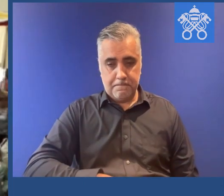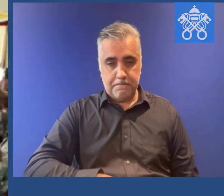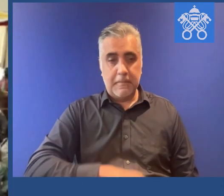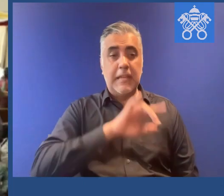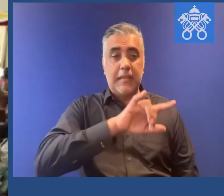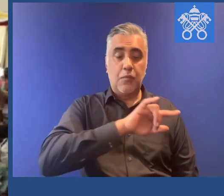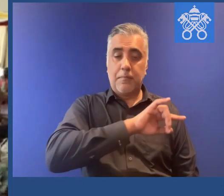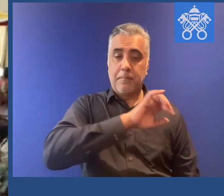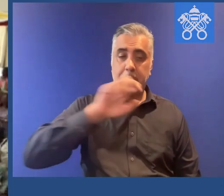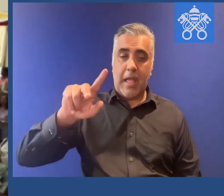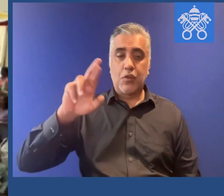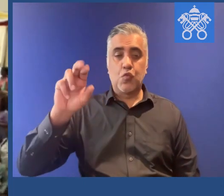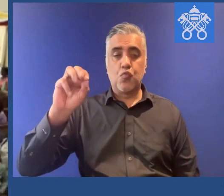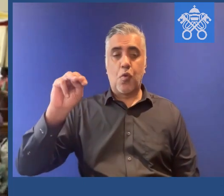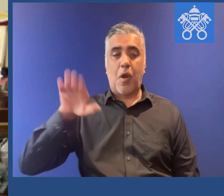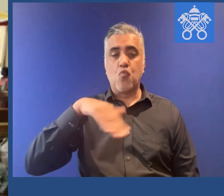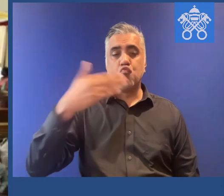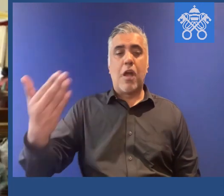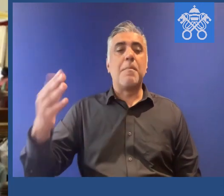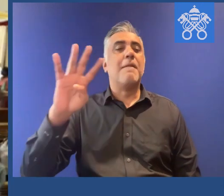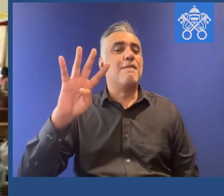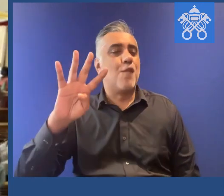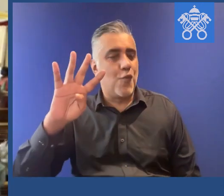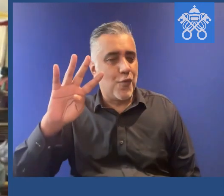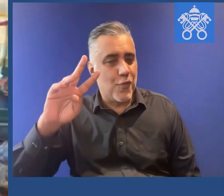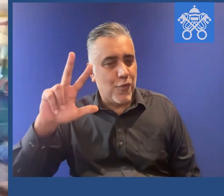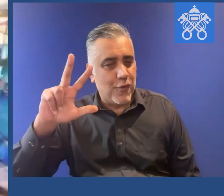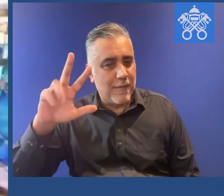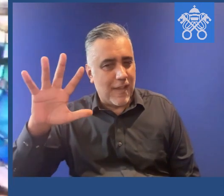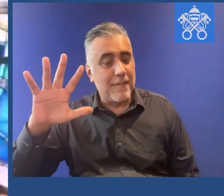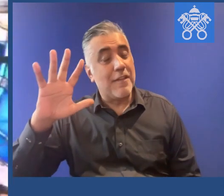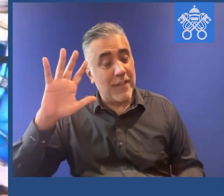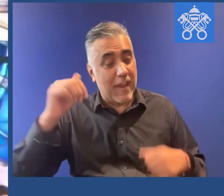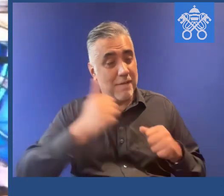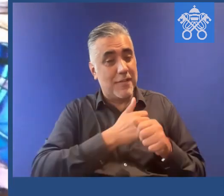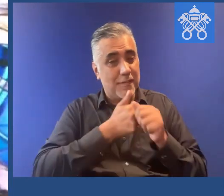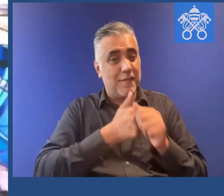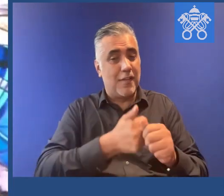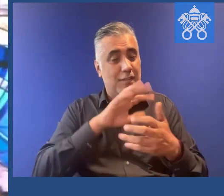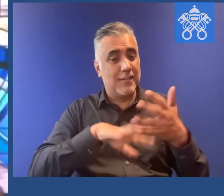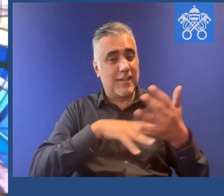He'll be returning back here in Rome about 4:35, if all goes according to schedule.